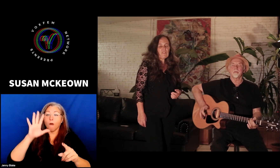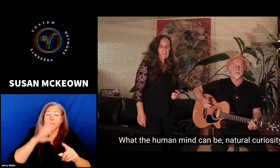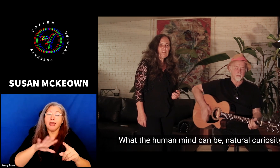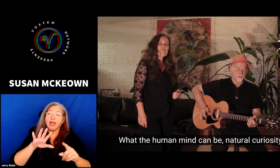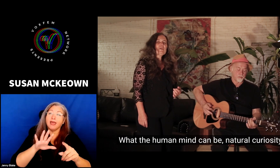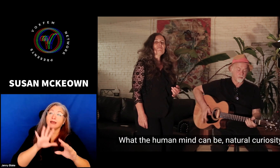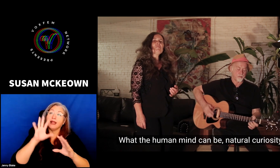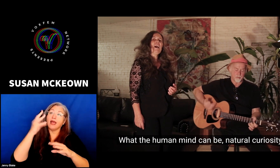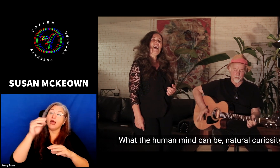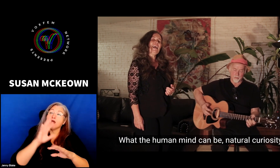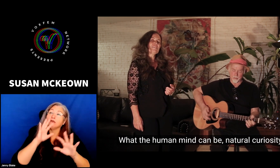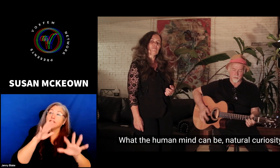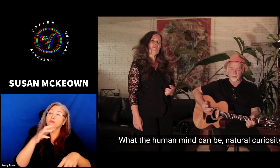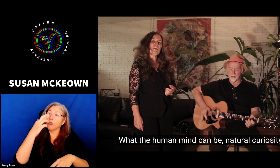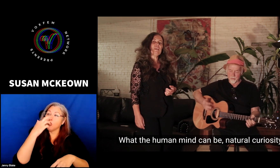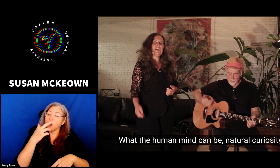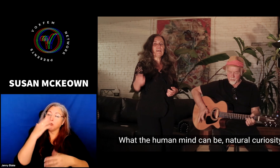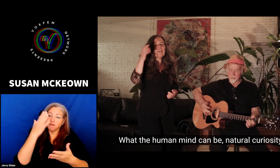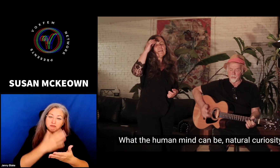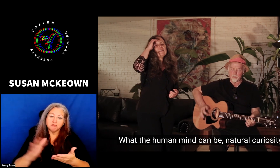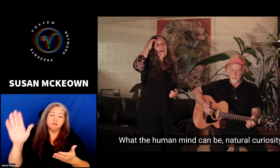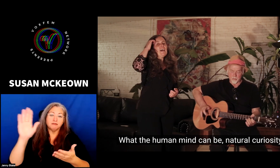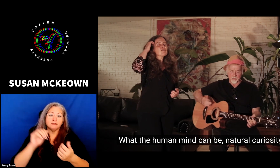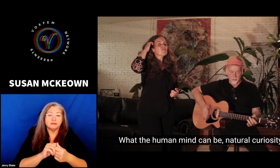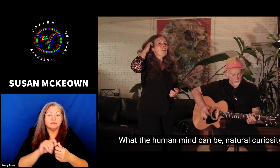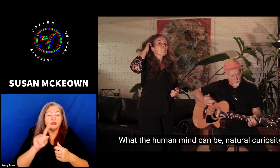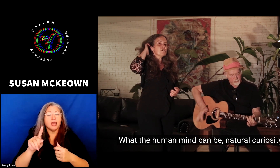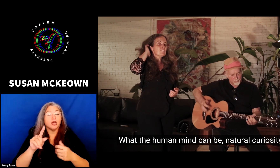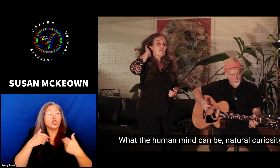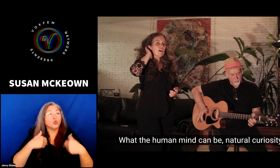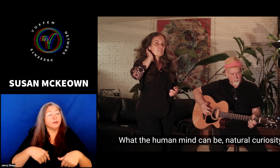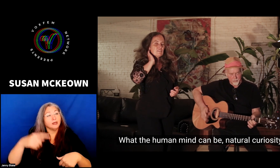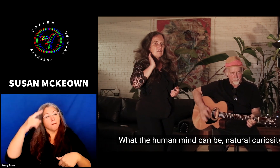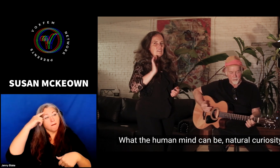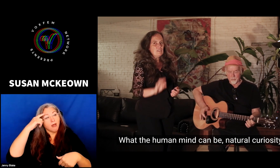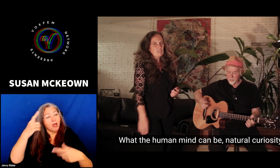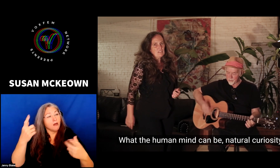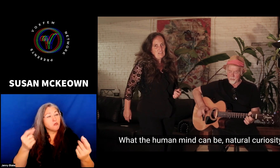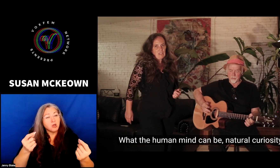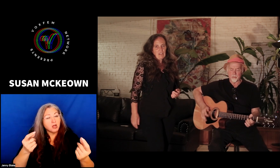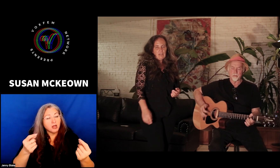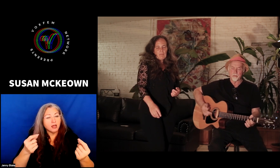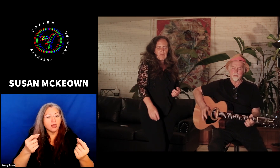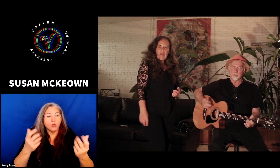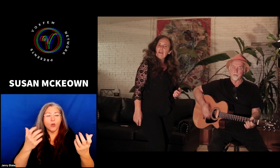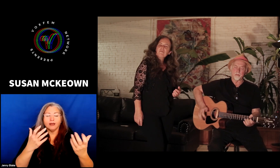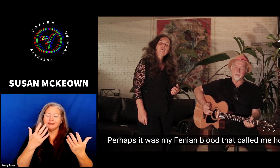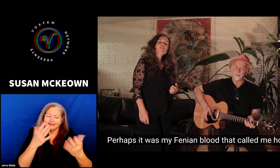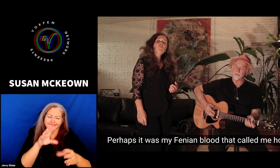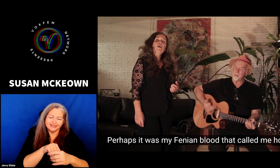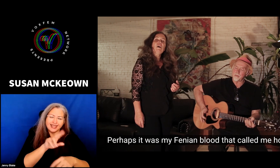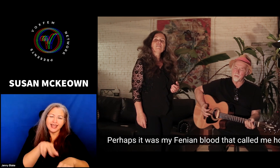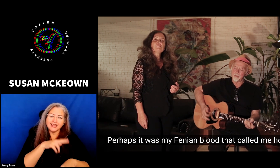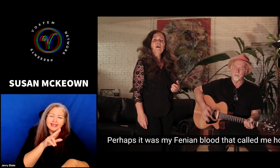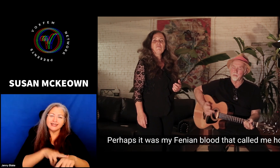Rome. What the human mind can be, natural curiosity. Perhaps